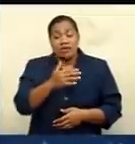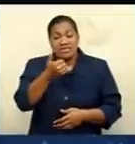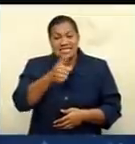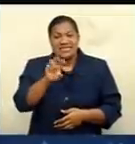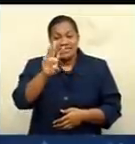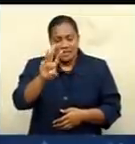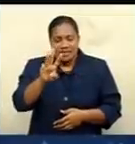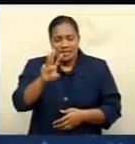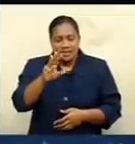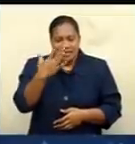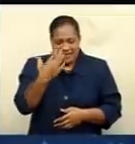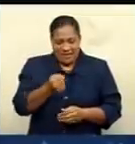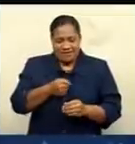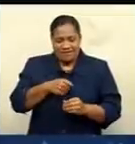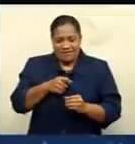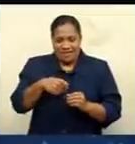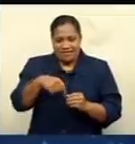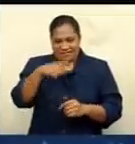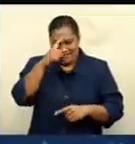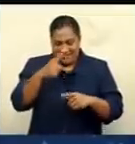19,463 active cases with